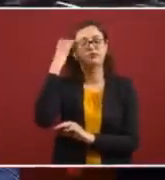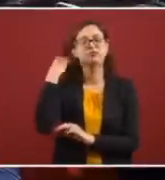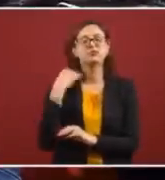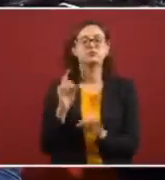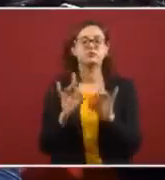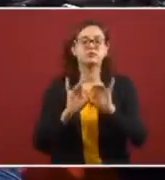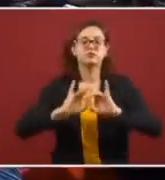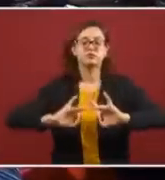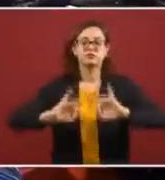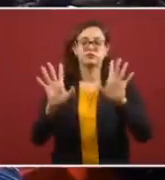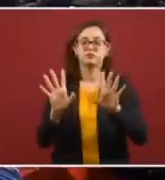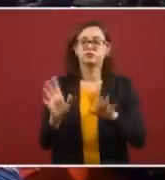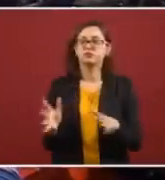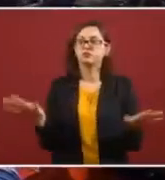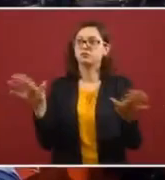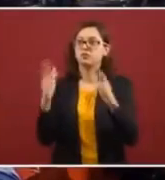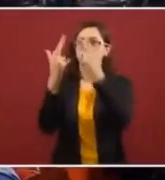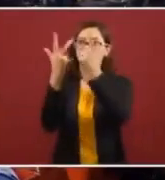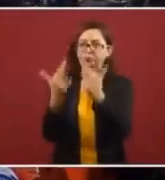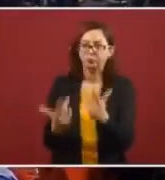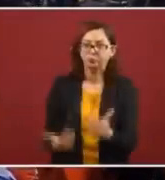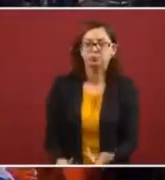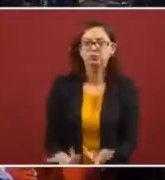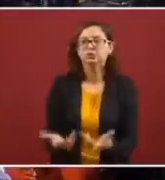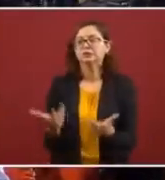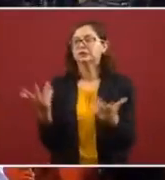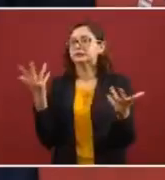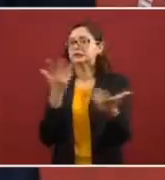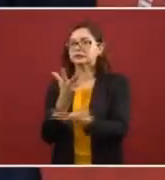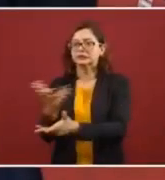that from one day to another one was,